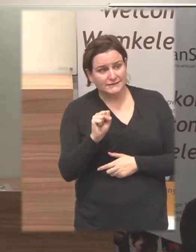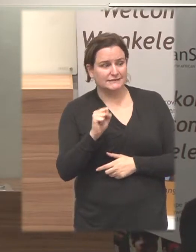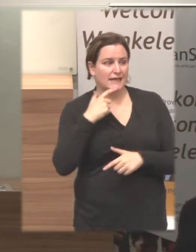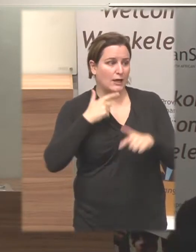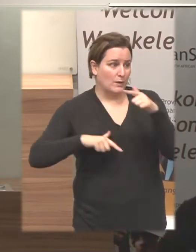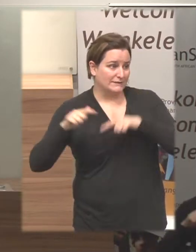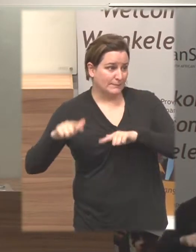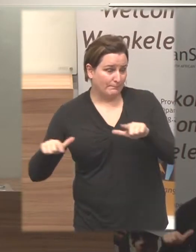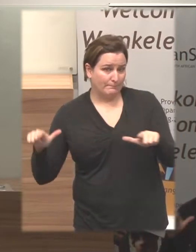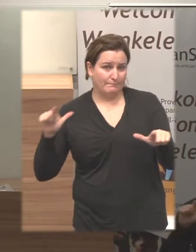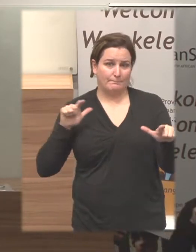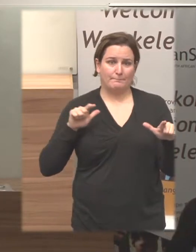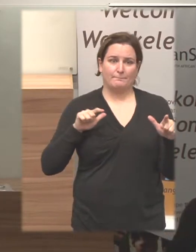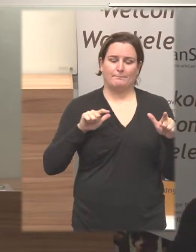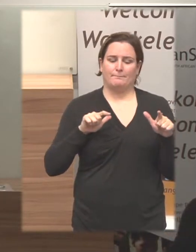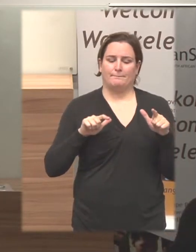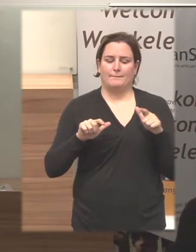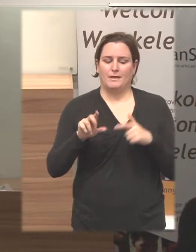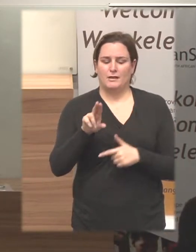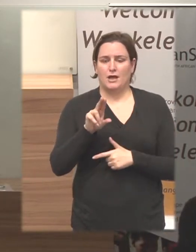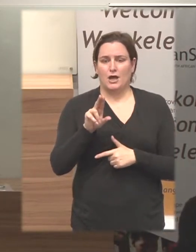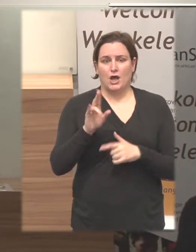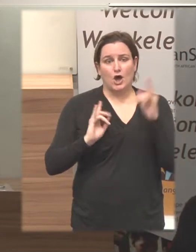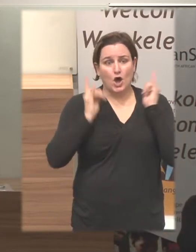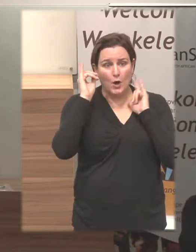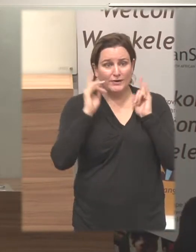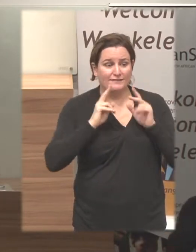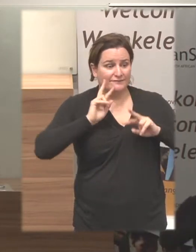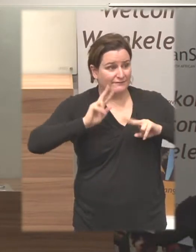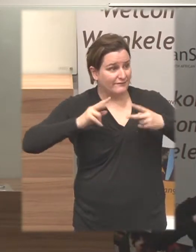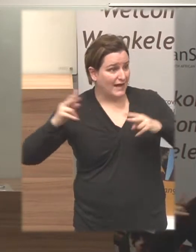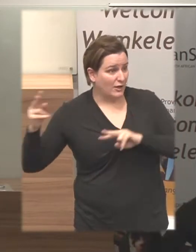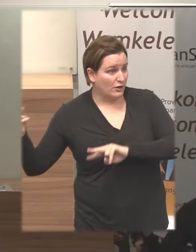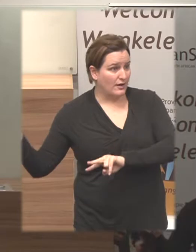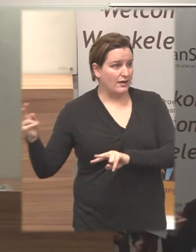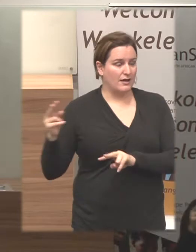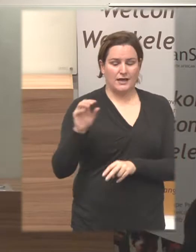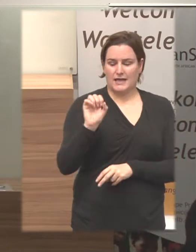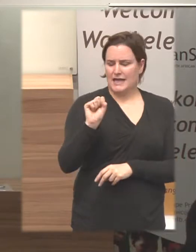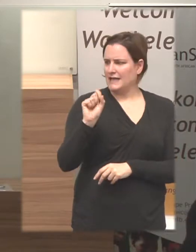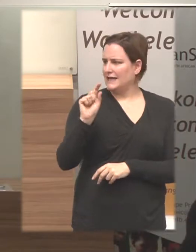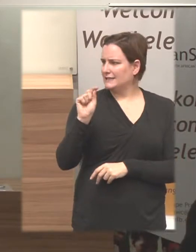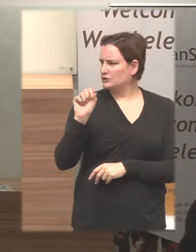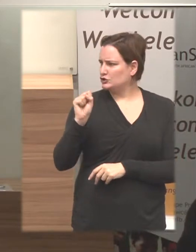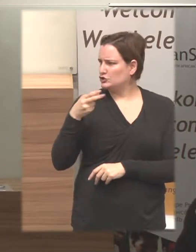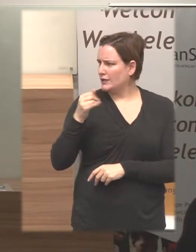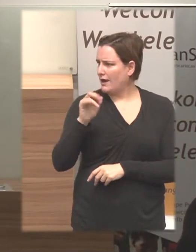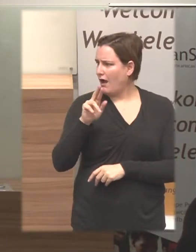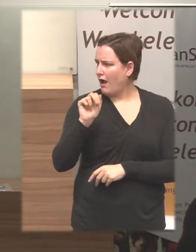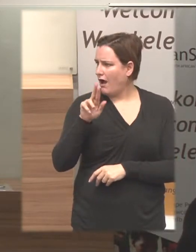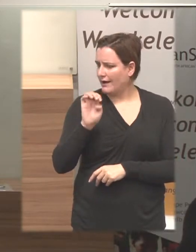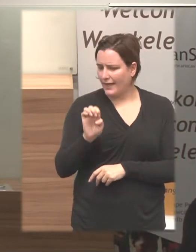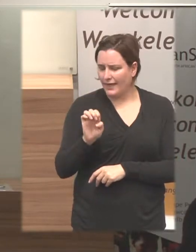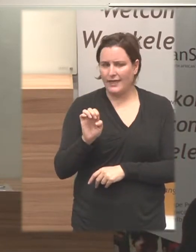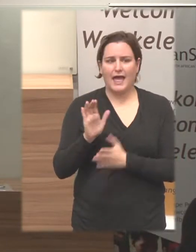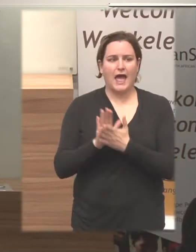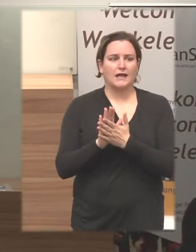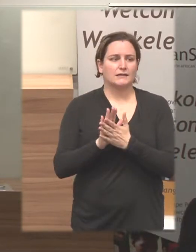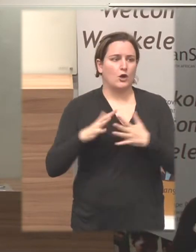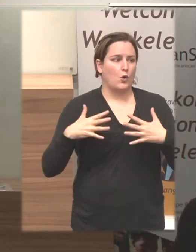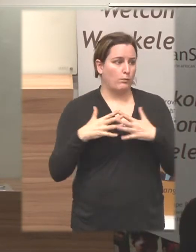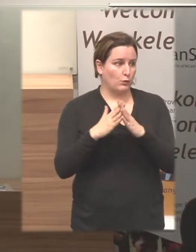talked about crossing. There's the urban vernaculars, like the example of Chiharari. And then translanguaging and